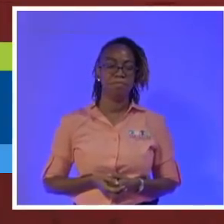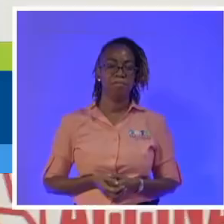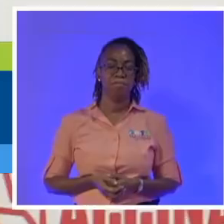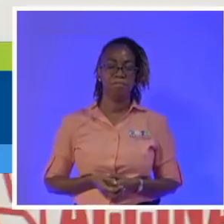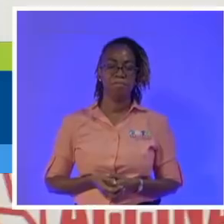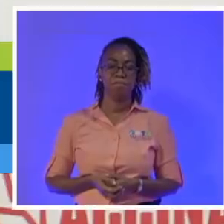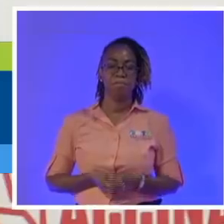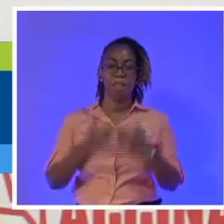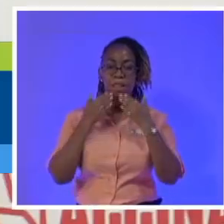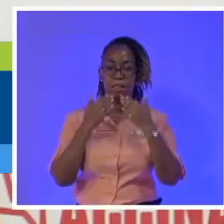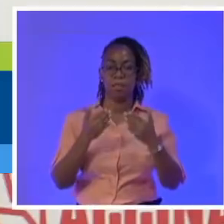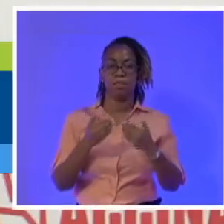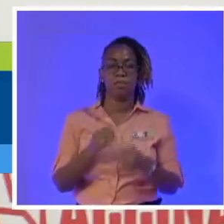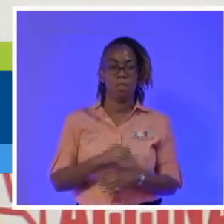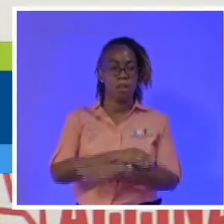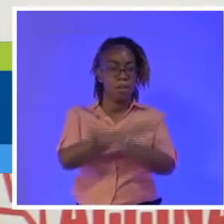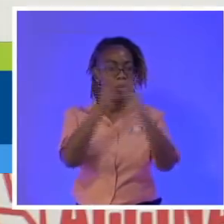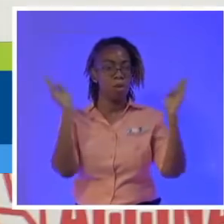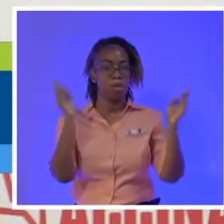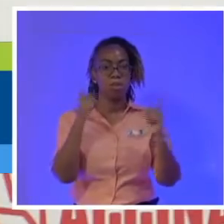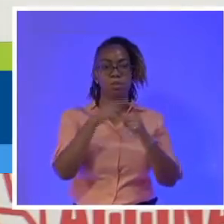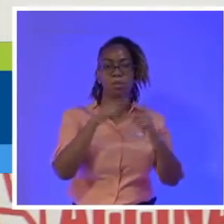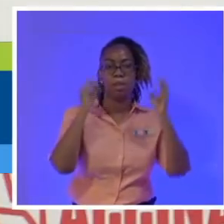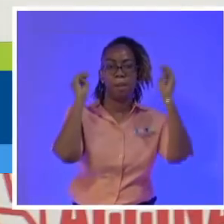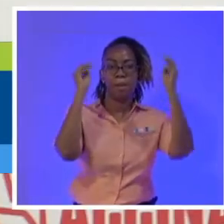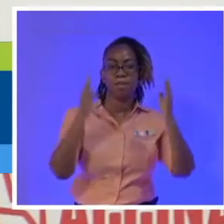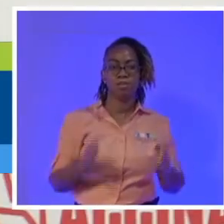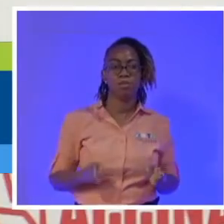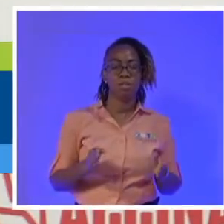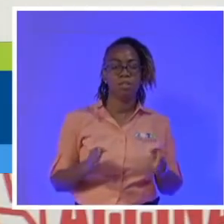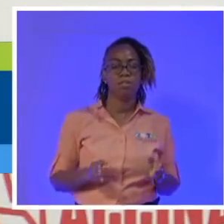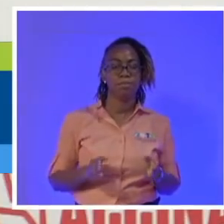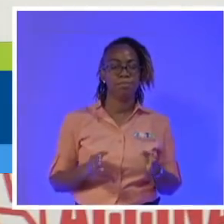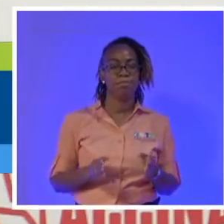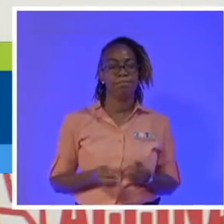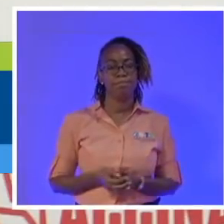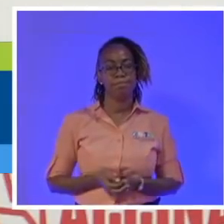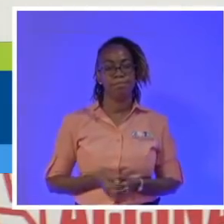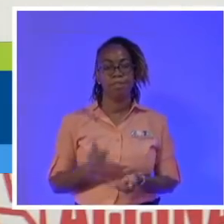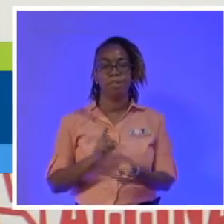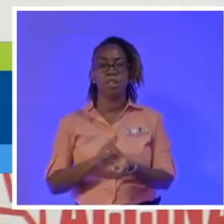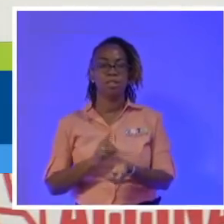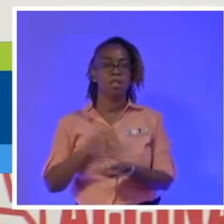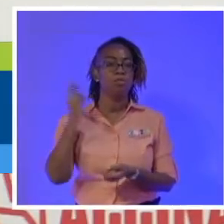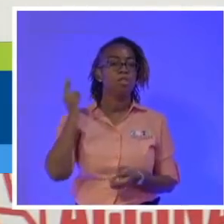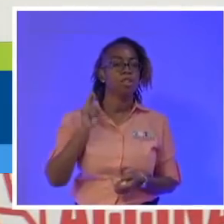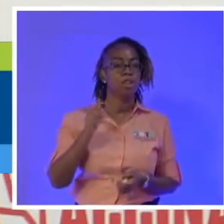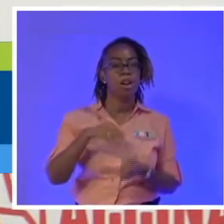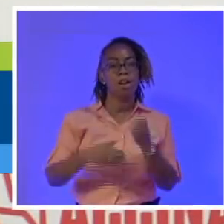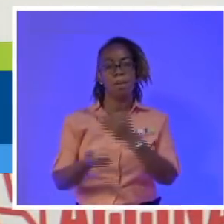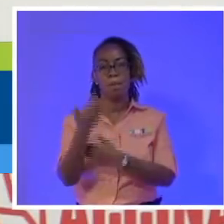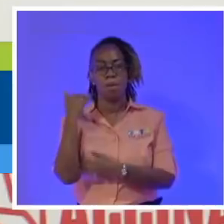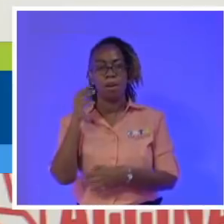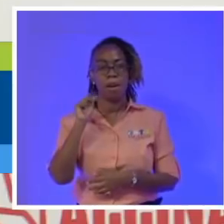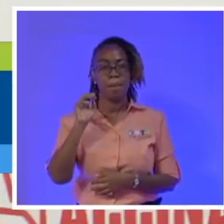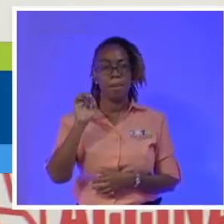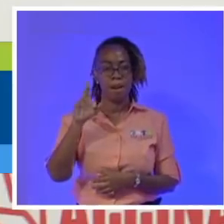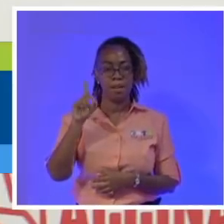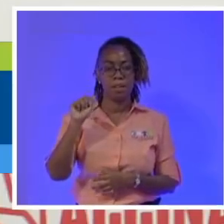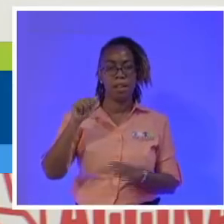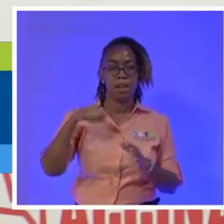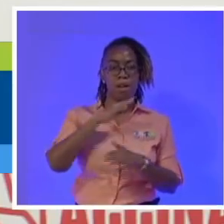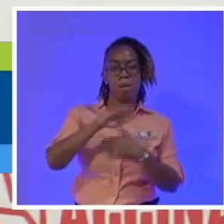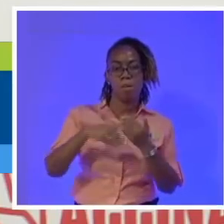Mr. Alexander. Good morning to the Honourable Minister, to my colleague, Dr. Abdul Richards. Good morning to members of the media, members of the viewing and listening